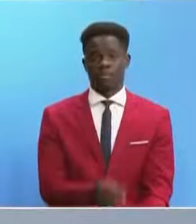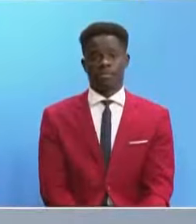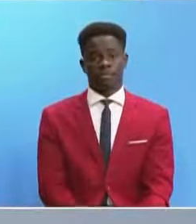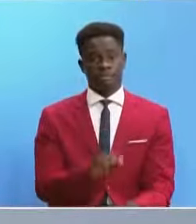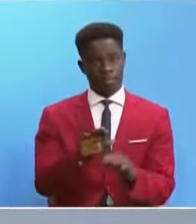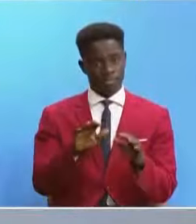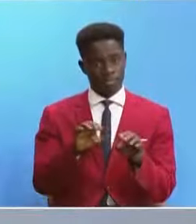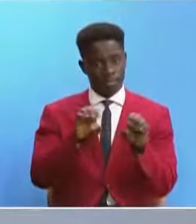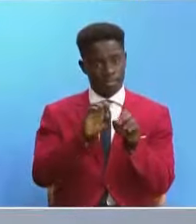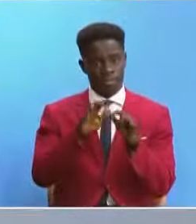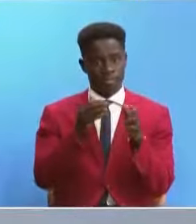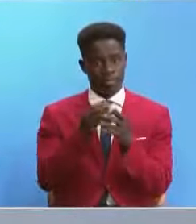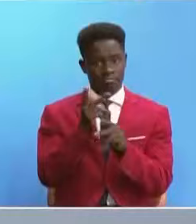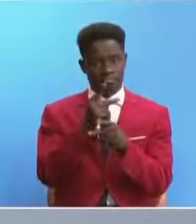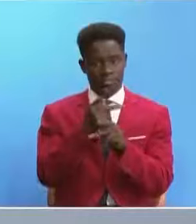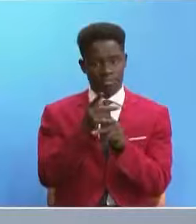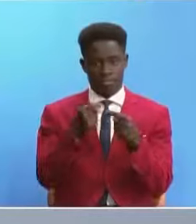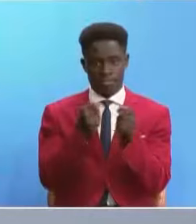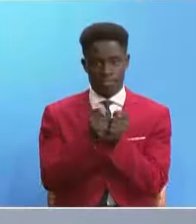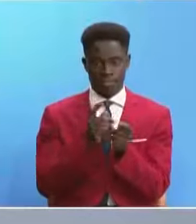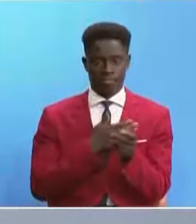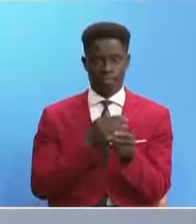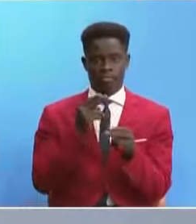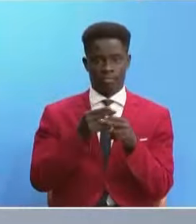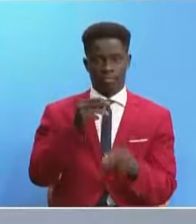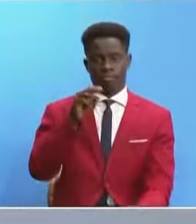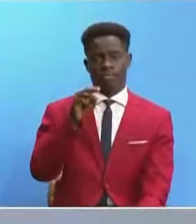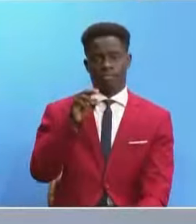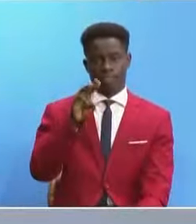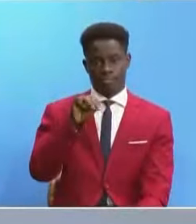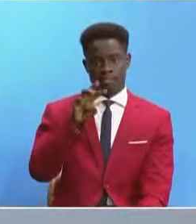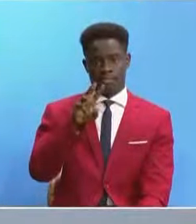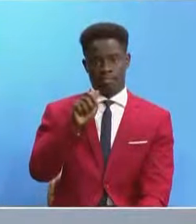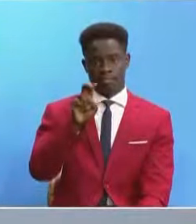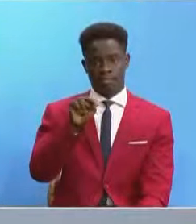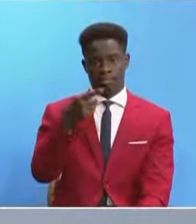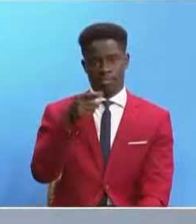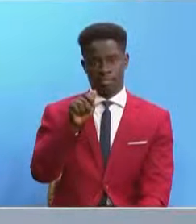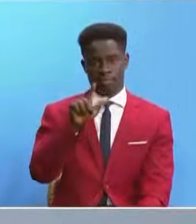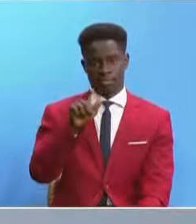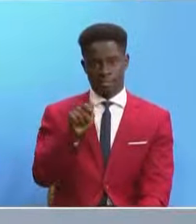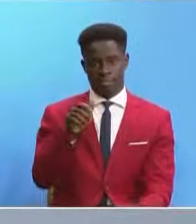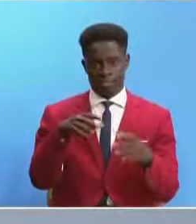production crew, my name is Nambula Mwangala. Thank you so much for watching and continue enjoying the rest of the programs.